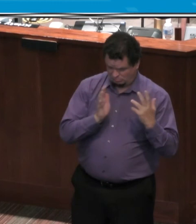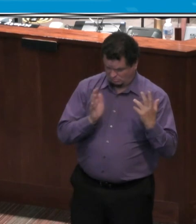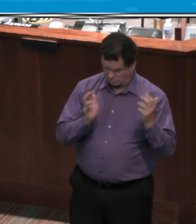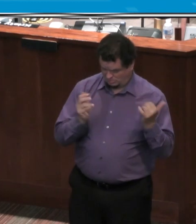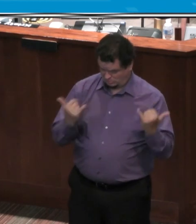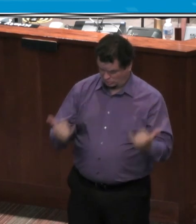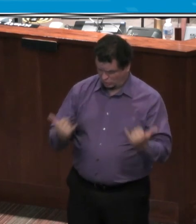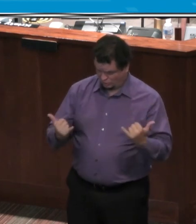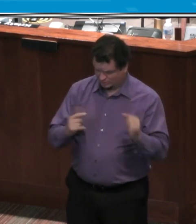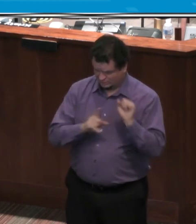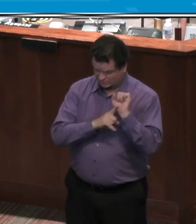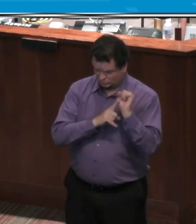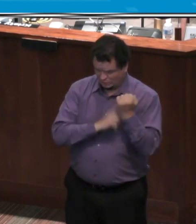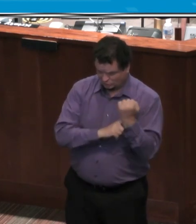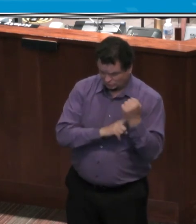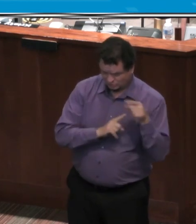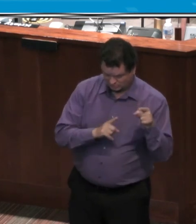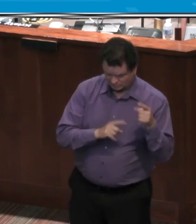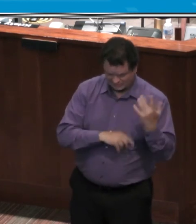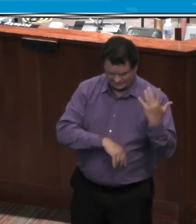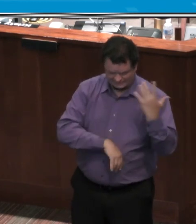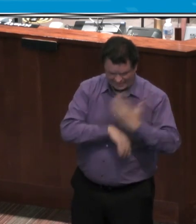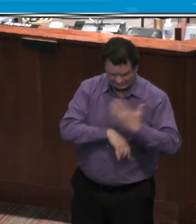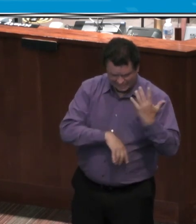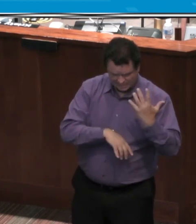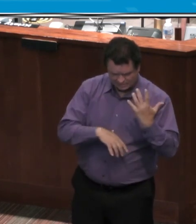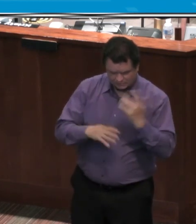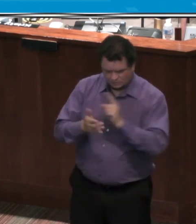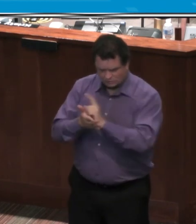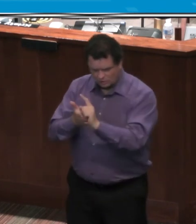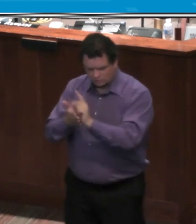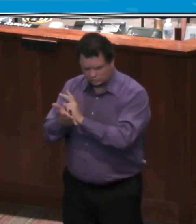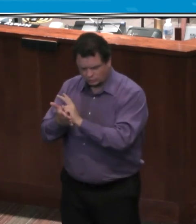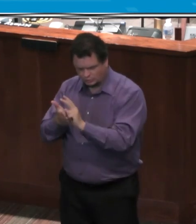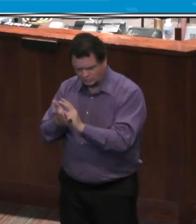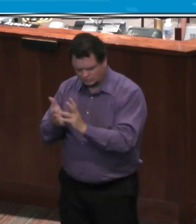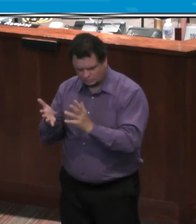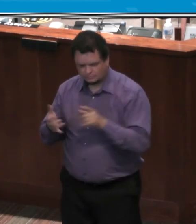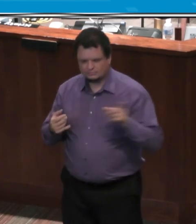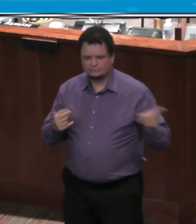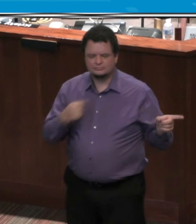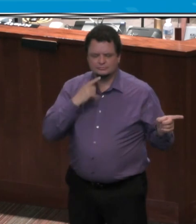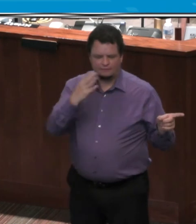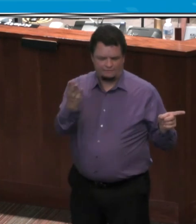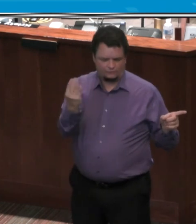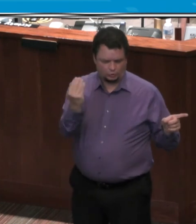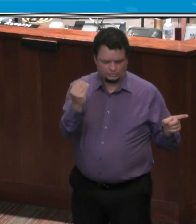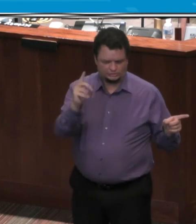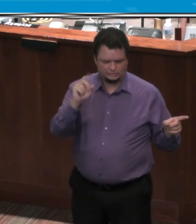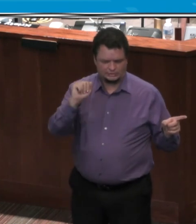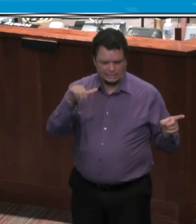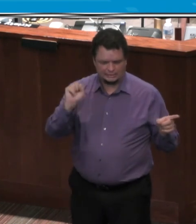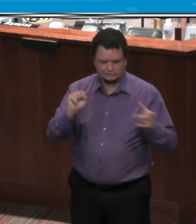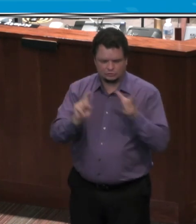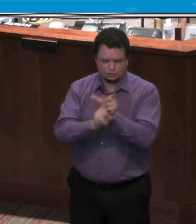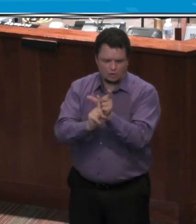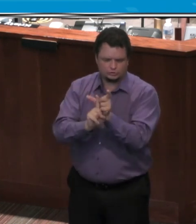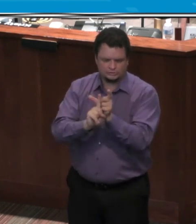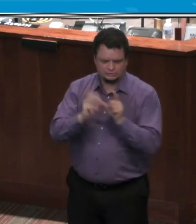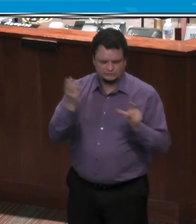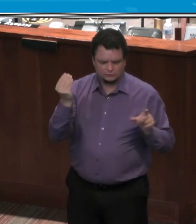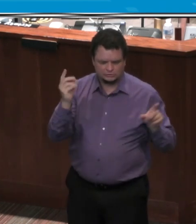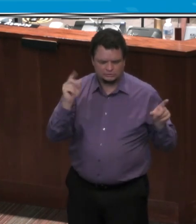2 weeks? 14 days. 14 days. And it was the 14-day